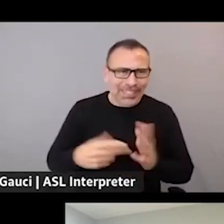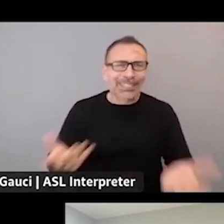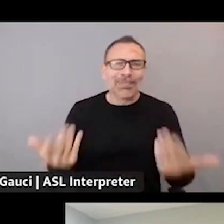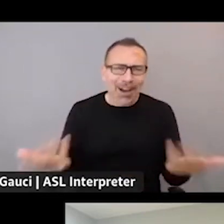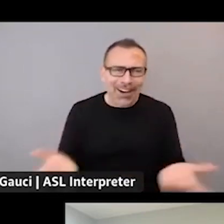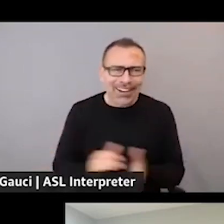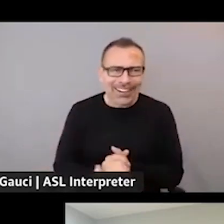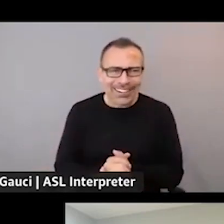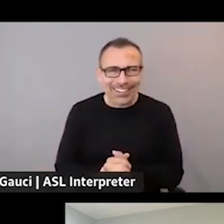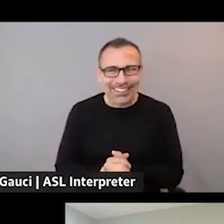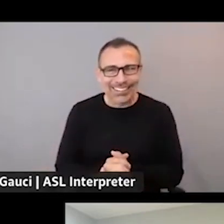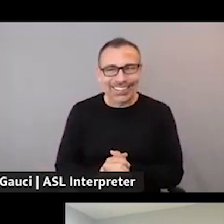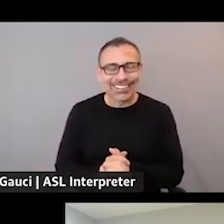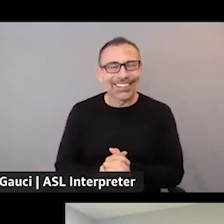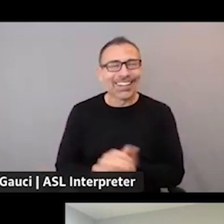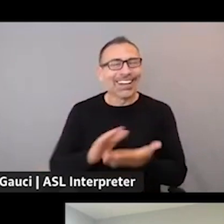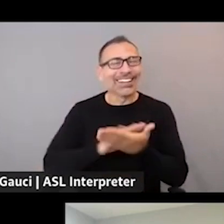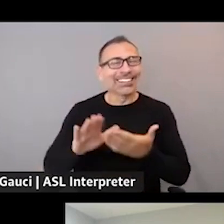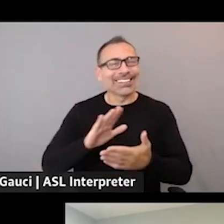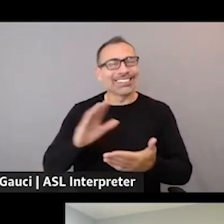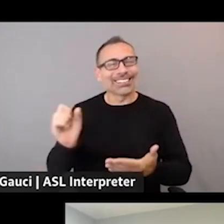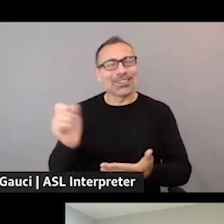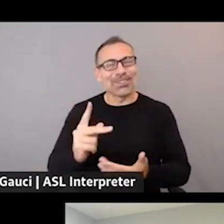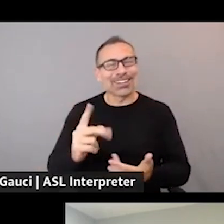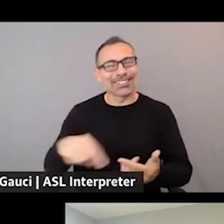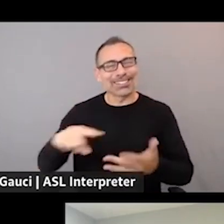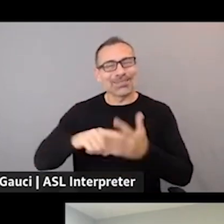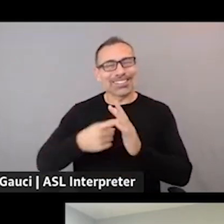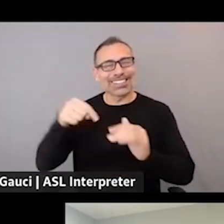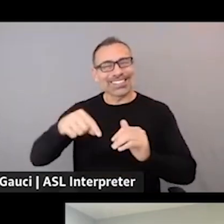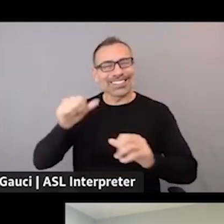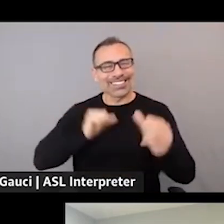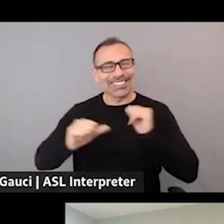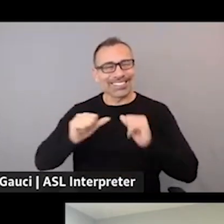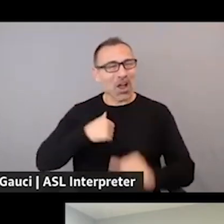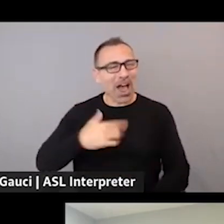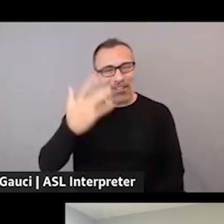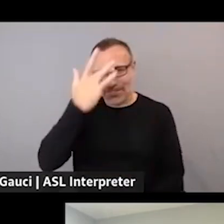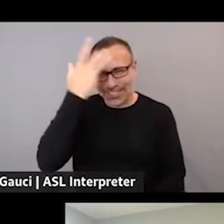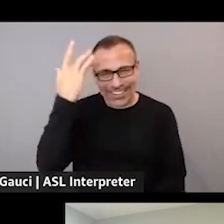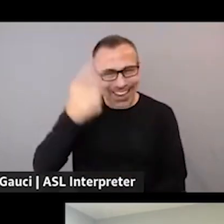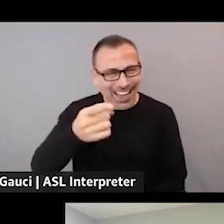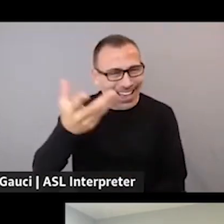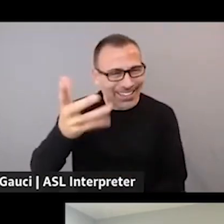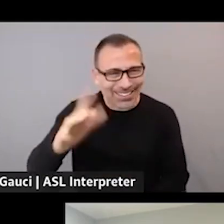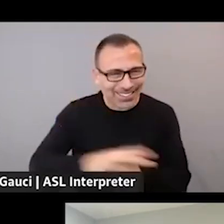nice callback to the very beginning of the show, though. That was great. I totally forgot. I was like, wait a second.